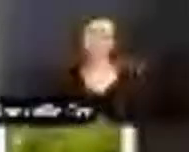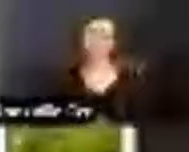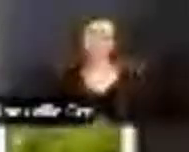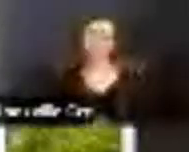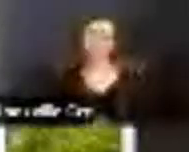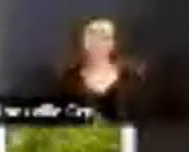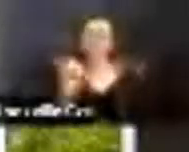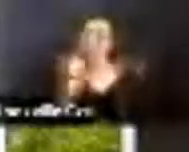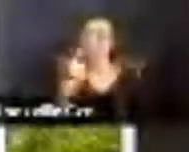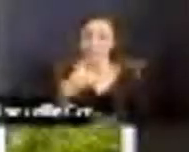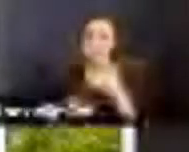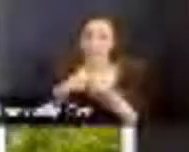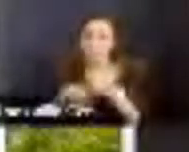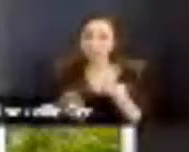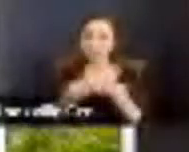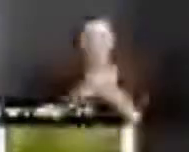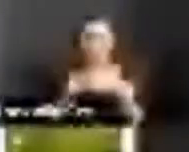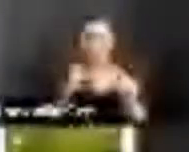Any questions about benchmarks?